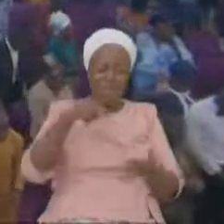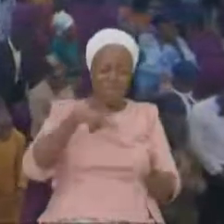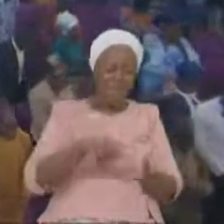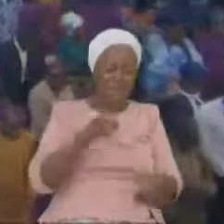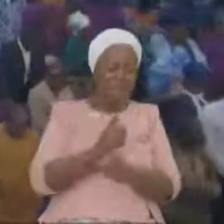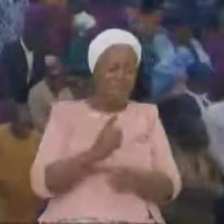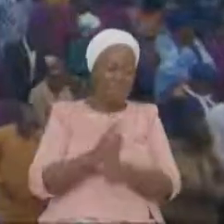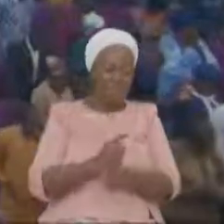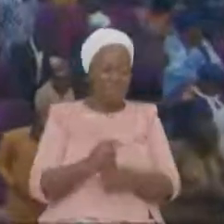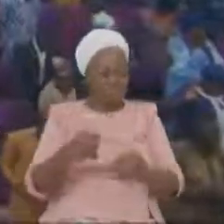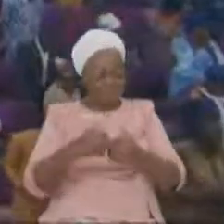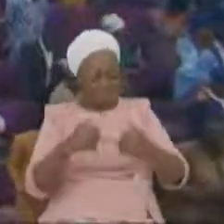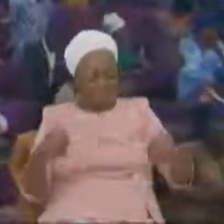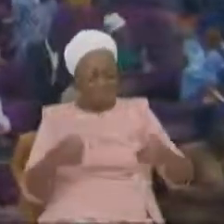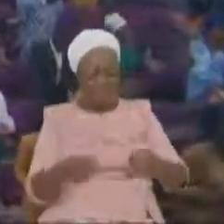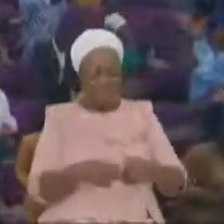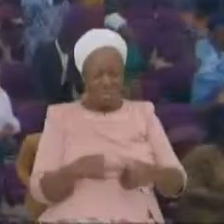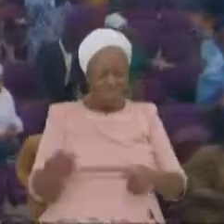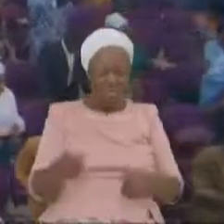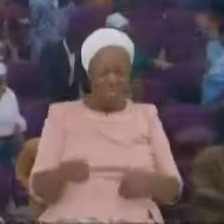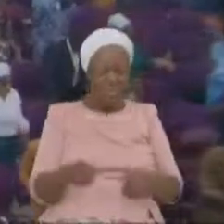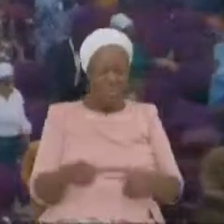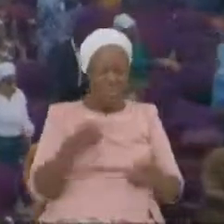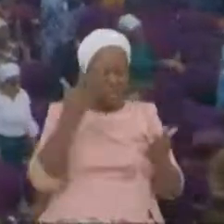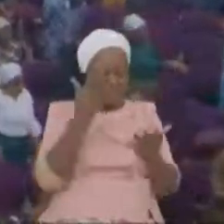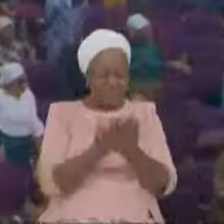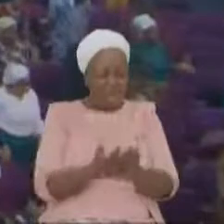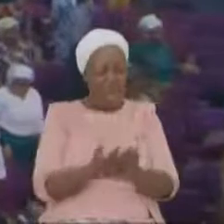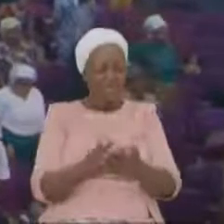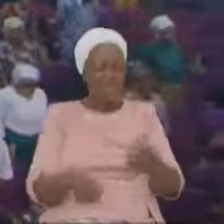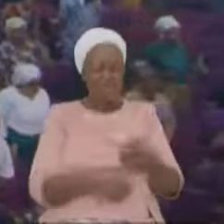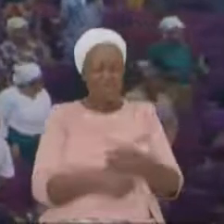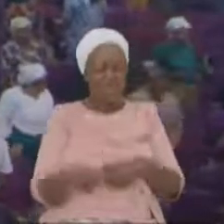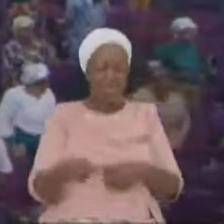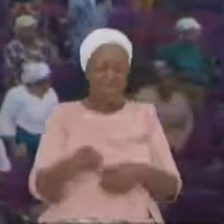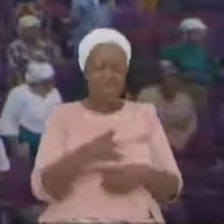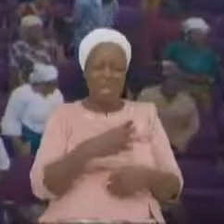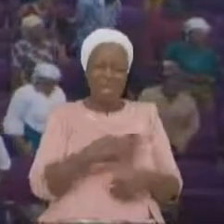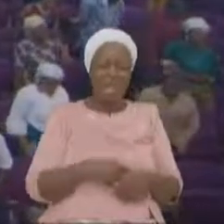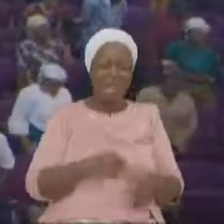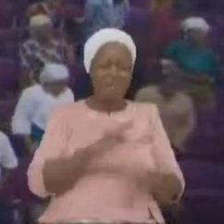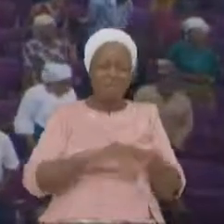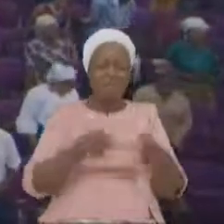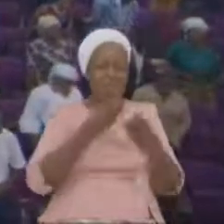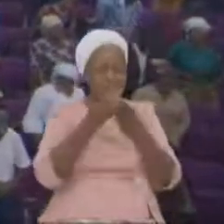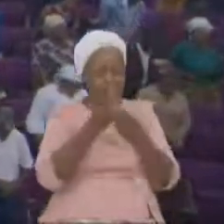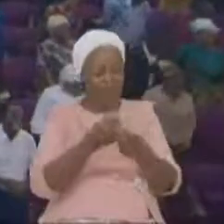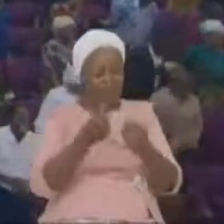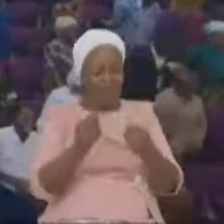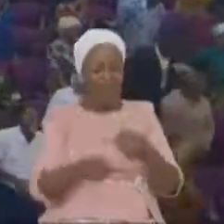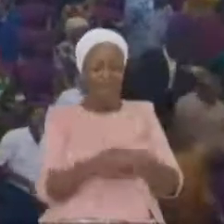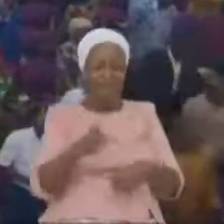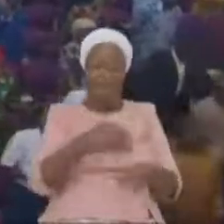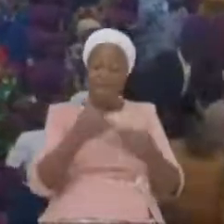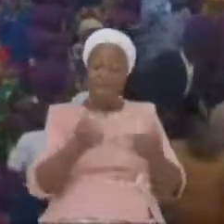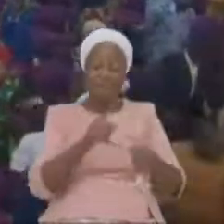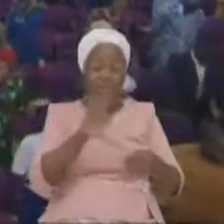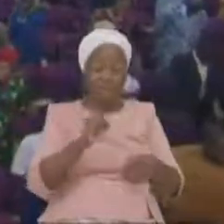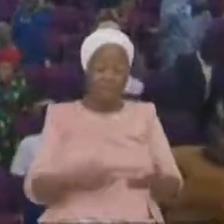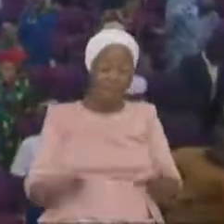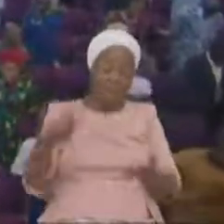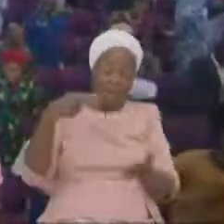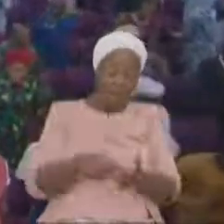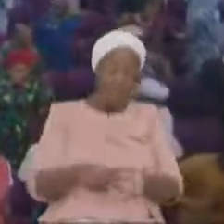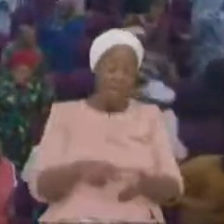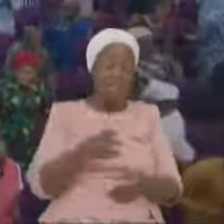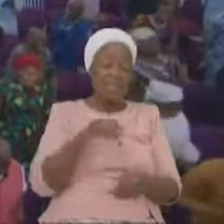unstable, isolate them, cage them, stab them, and now you can rise up